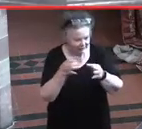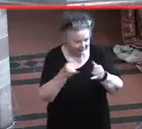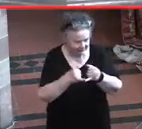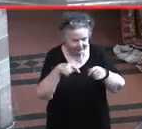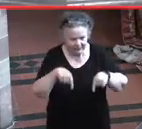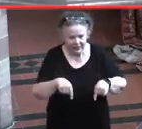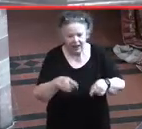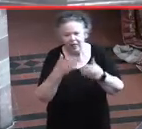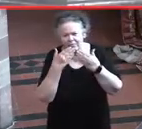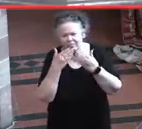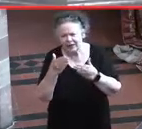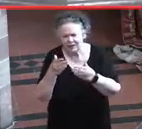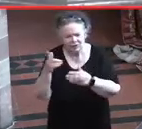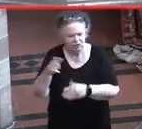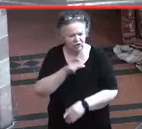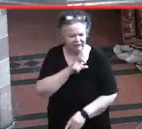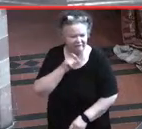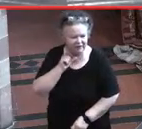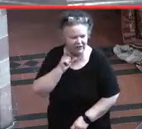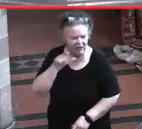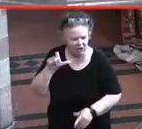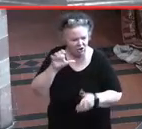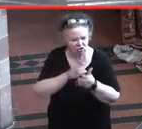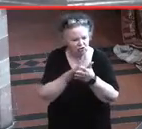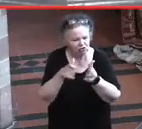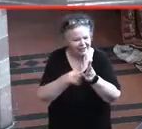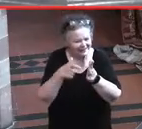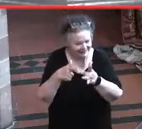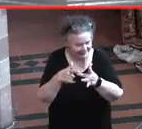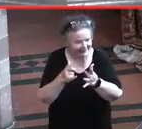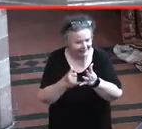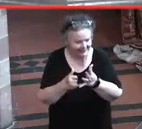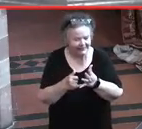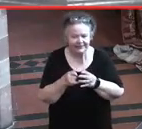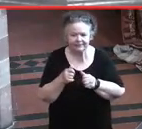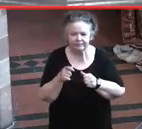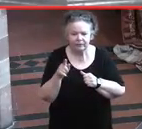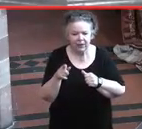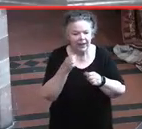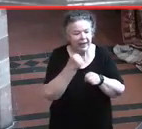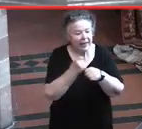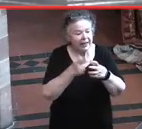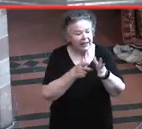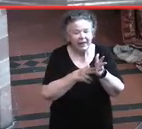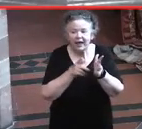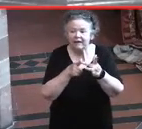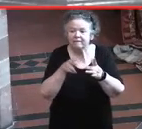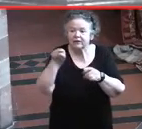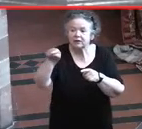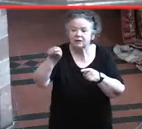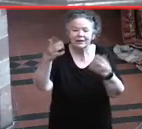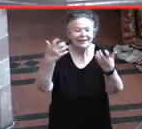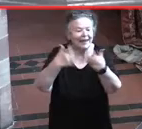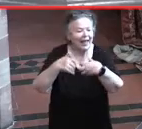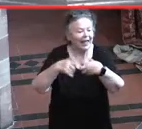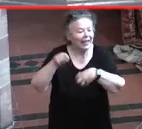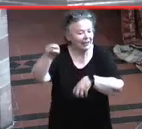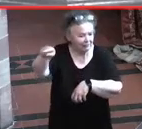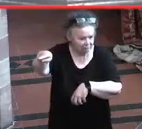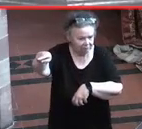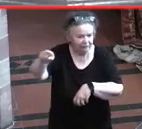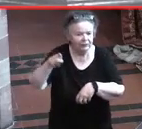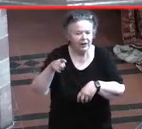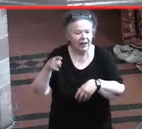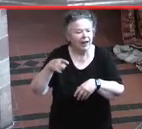a huge thanks to Reverend Chris Thorpe, who's the vicar here, Gavin, who is coordinating the tech team at the back and